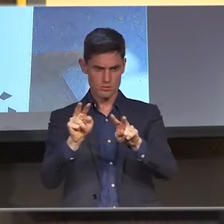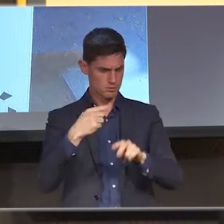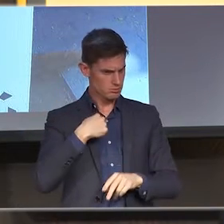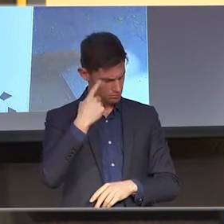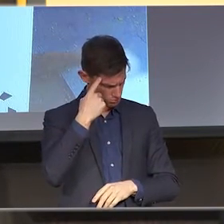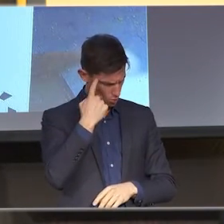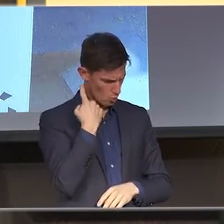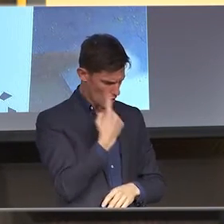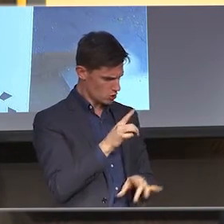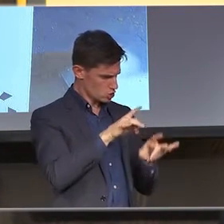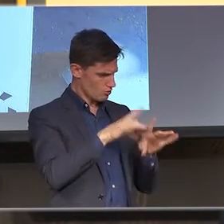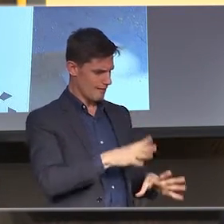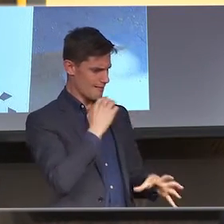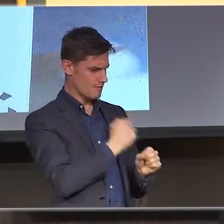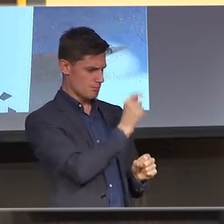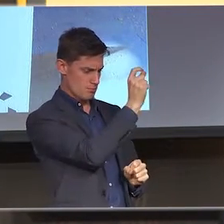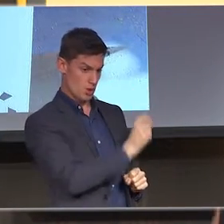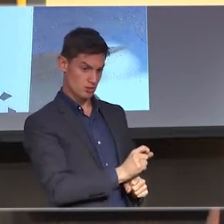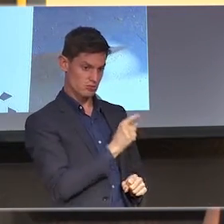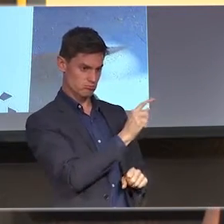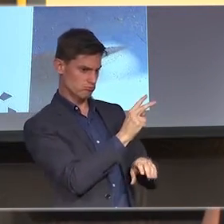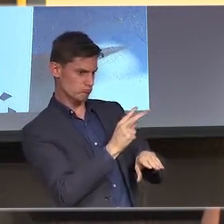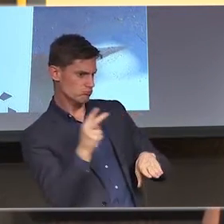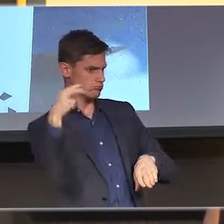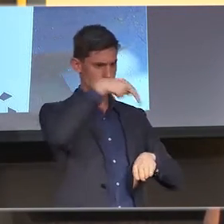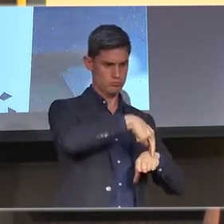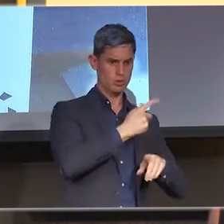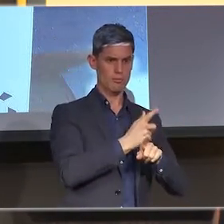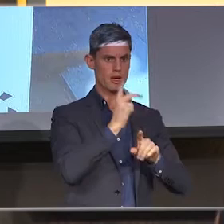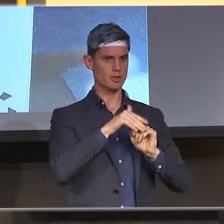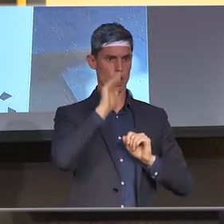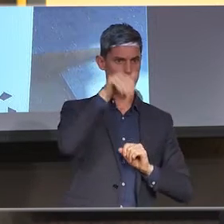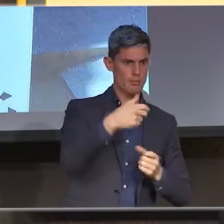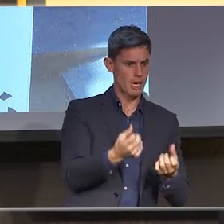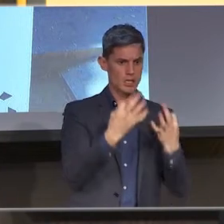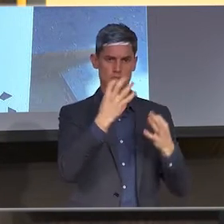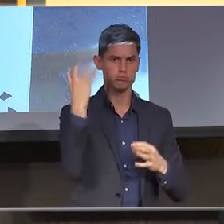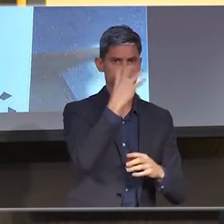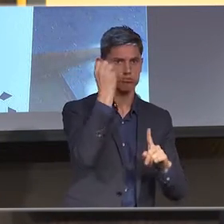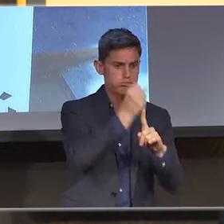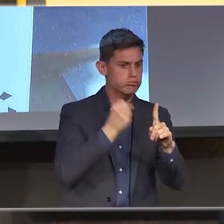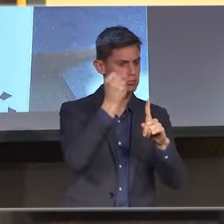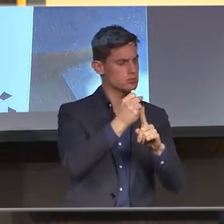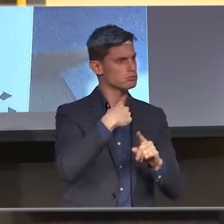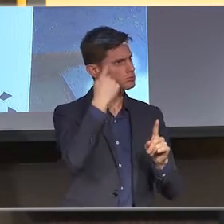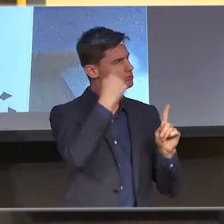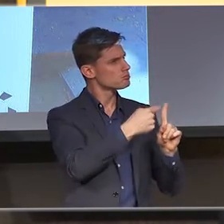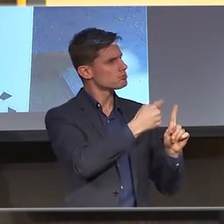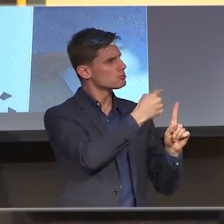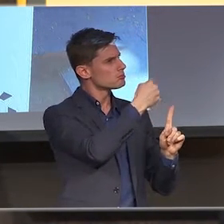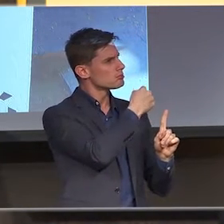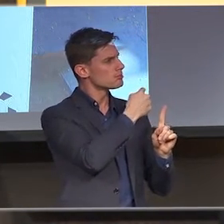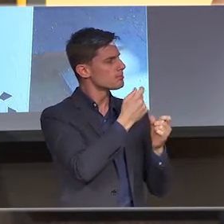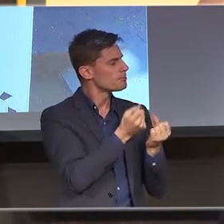one Australian politician that had ever made homelessness part of their platform. None that I know